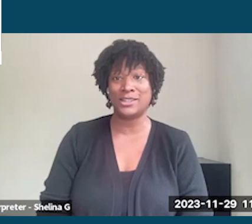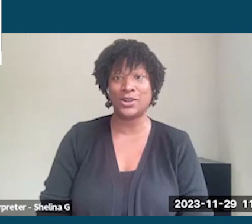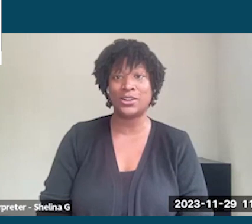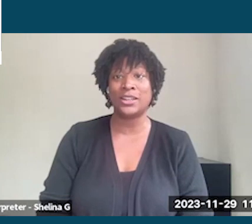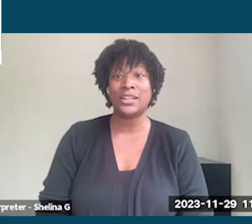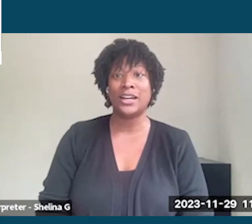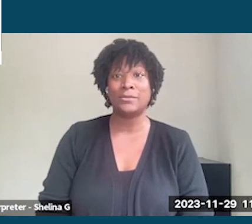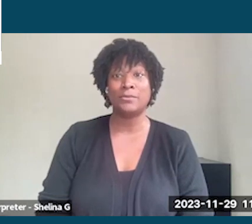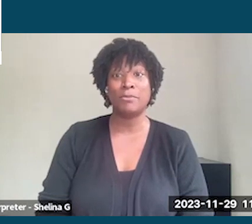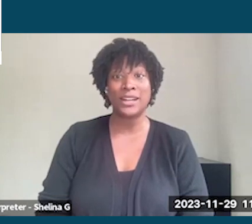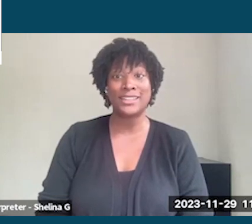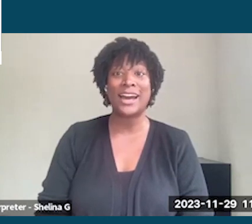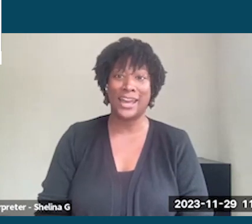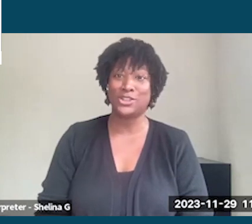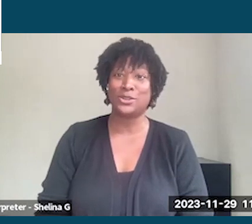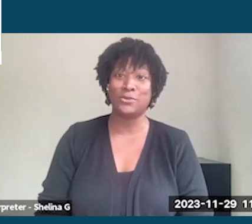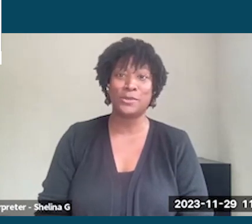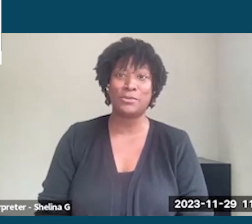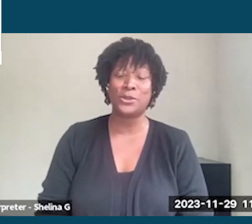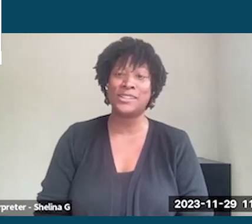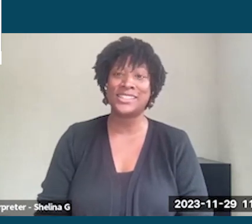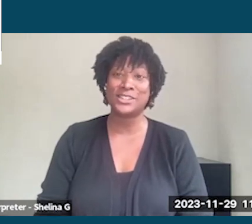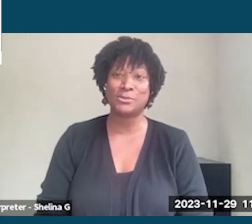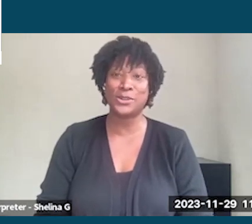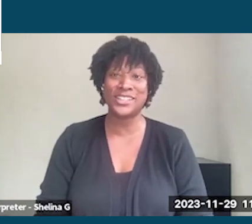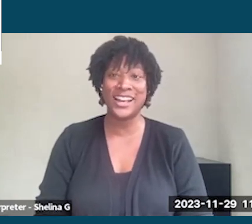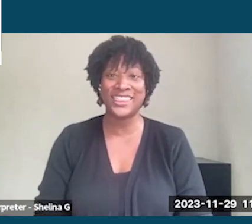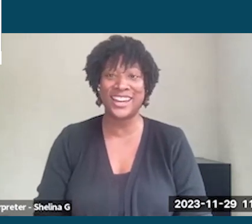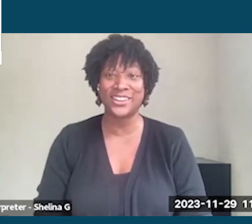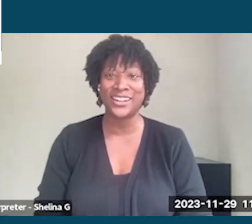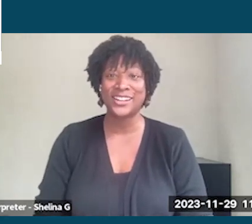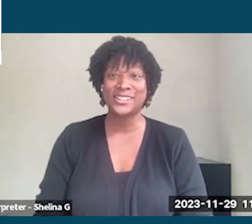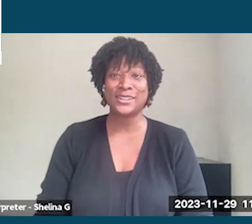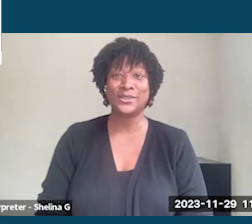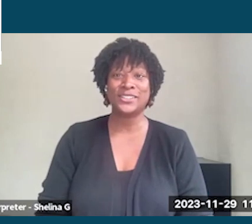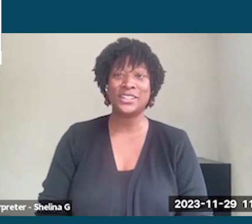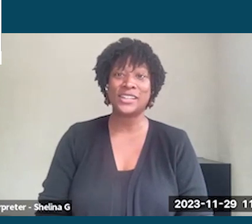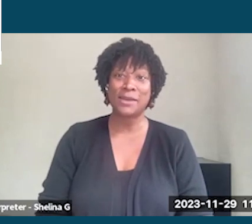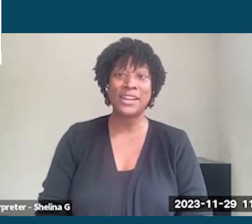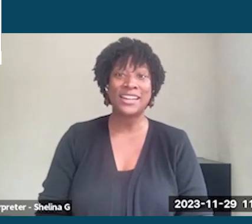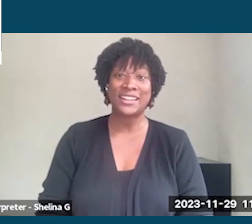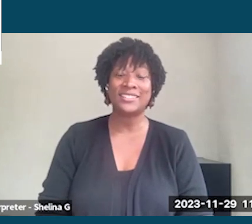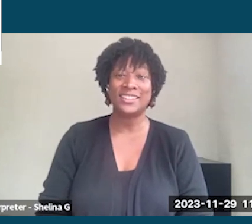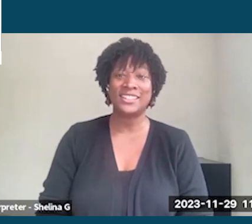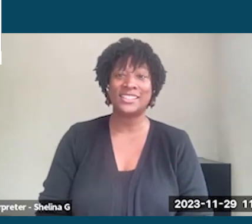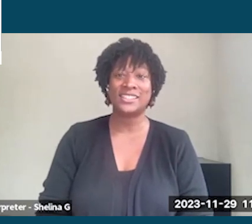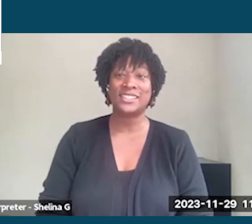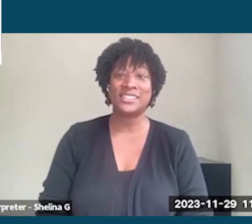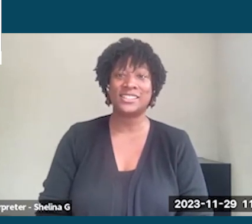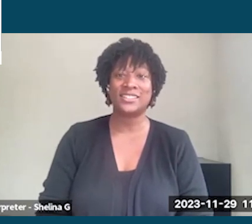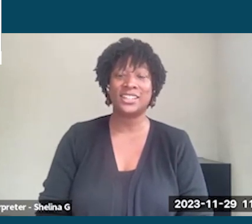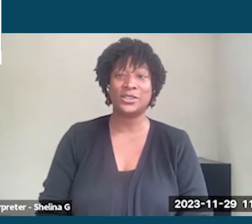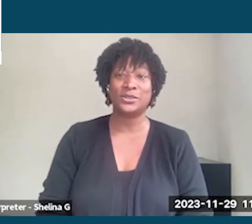understands what my needs are. But I have shown up for my appointments and the interpreter's not there. So, typing it in